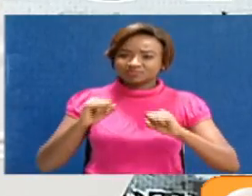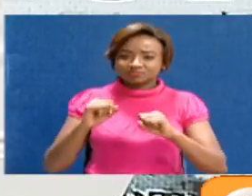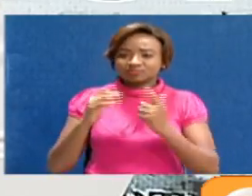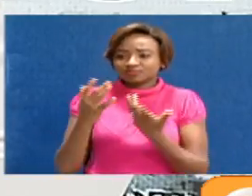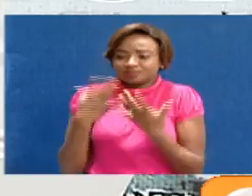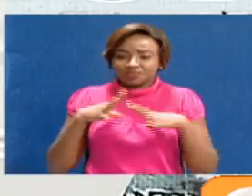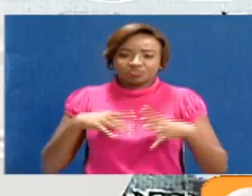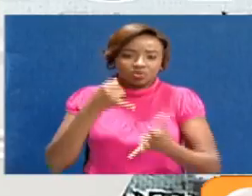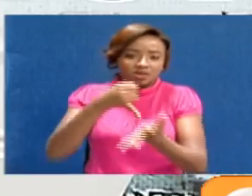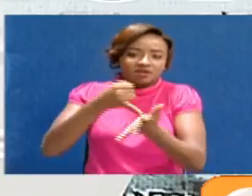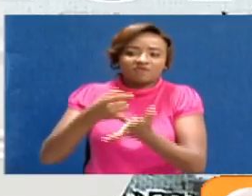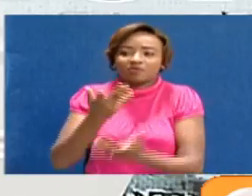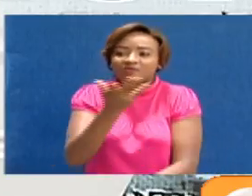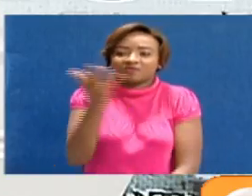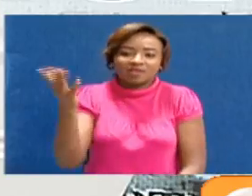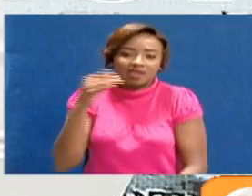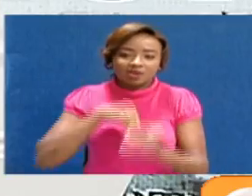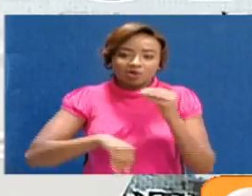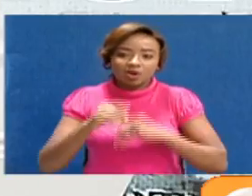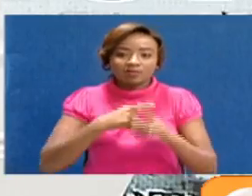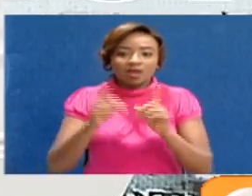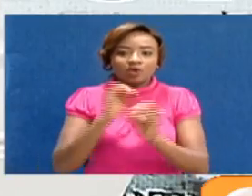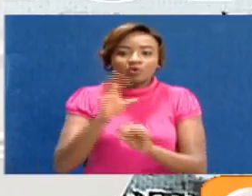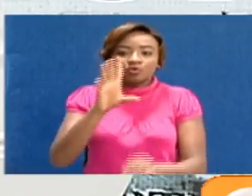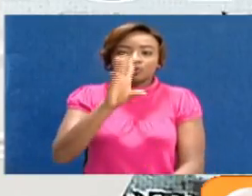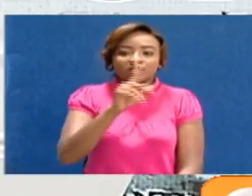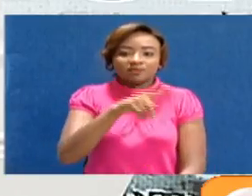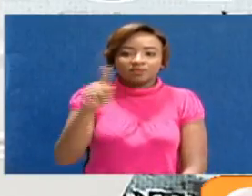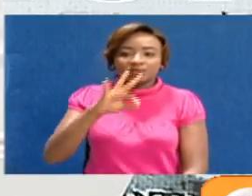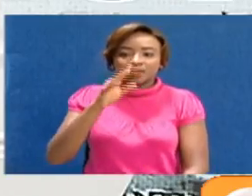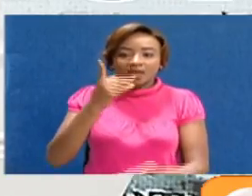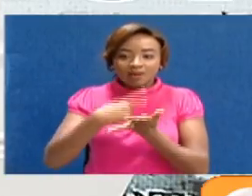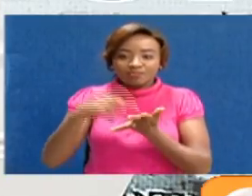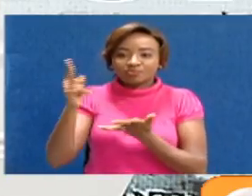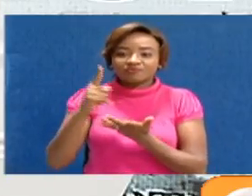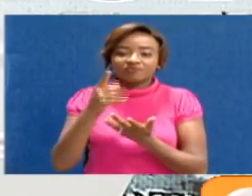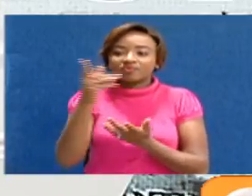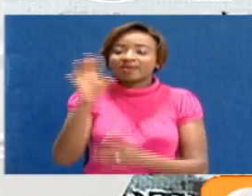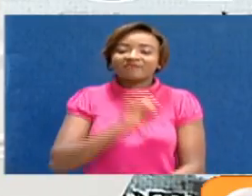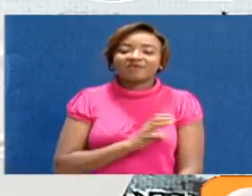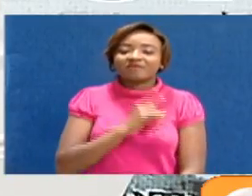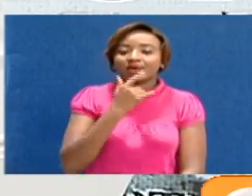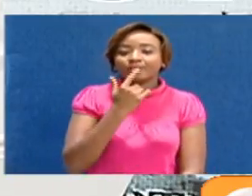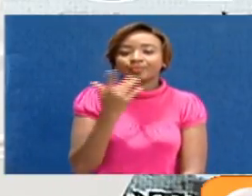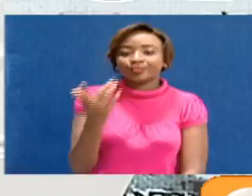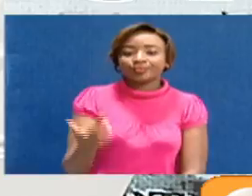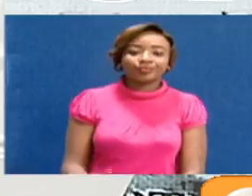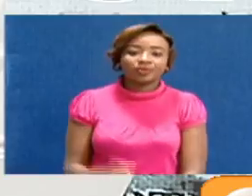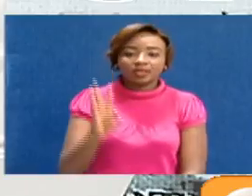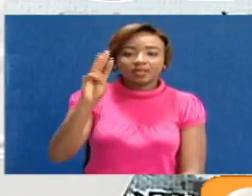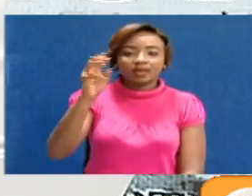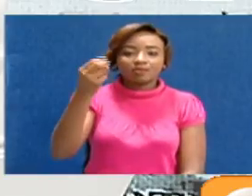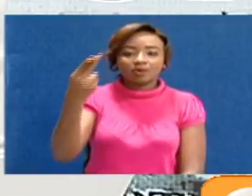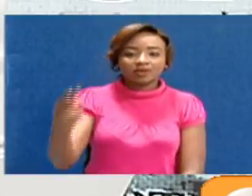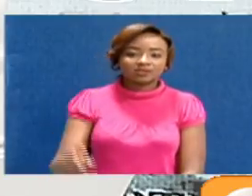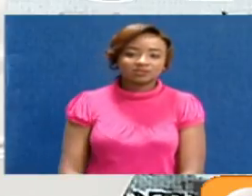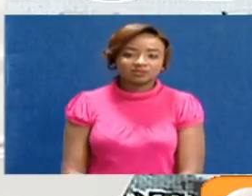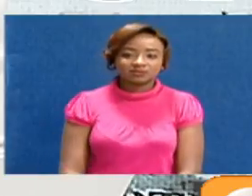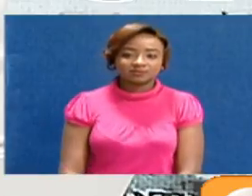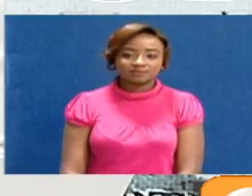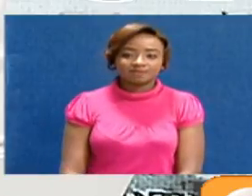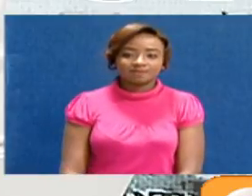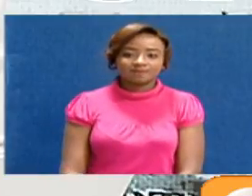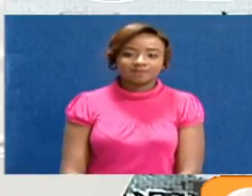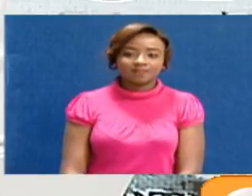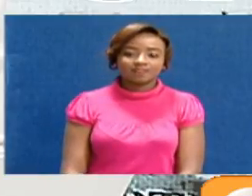not a single file has ODPP approved for prosecution. Whom are they scared of? That is a question that she had already addressed earlier on.